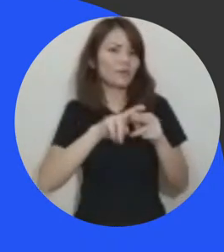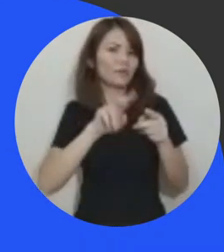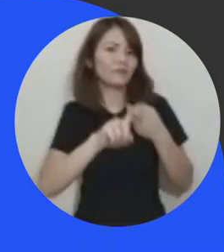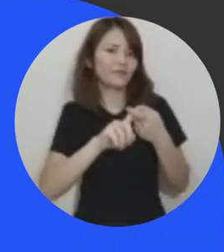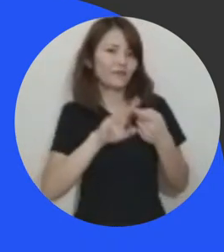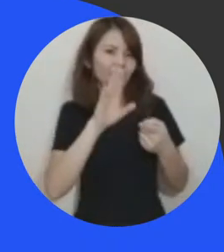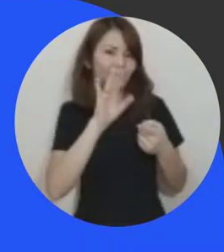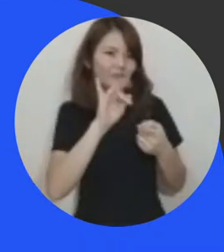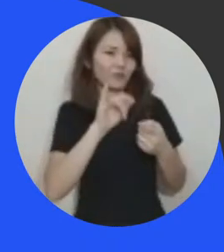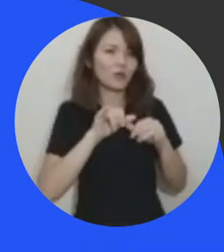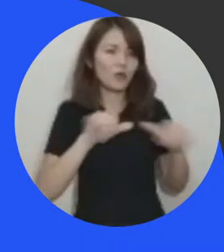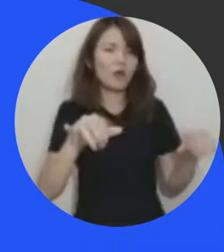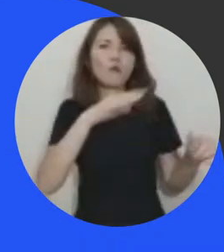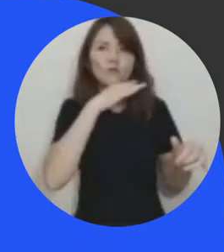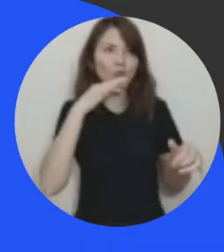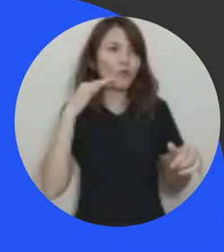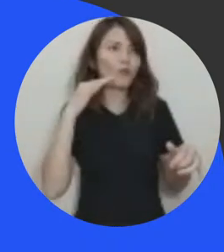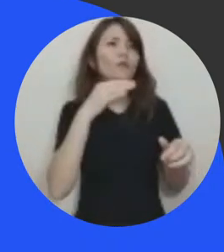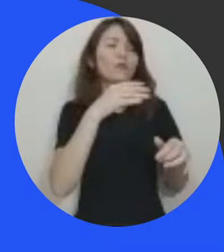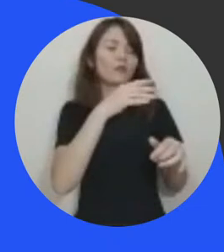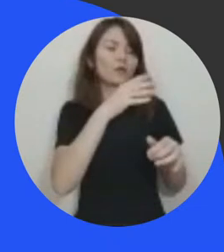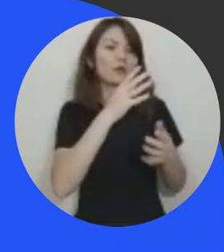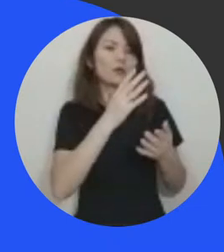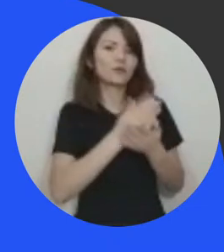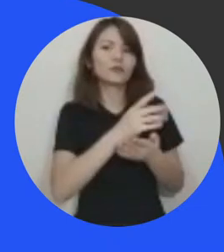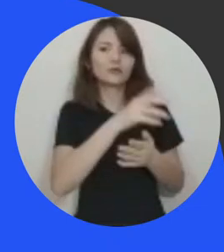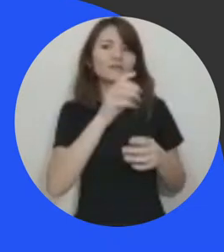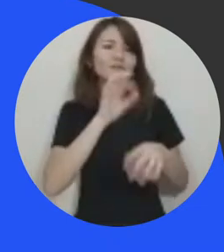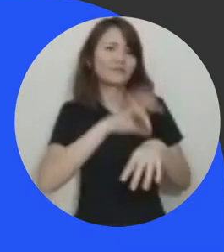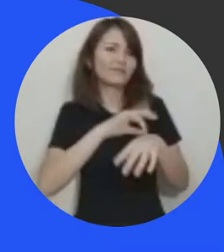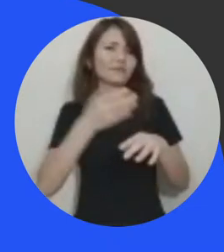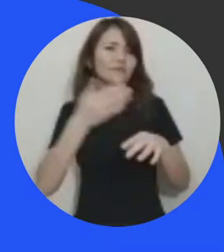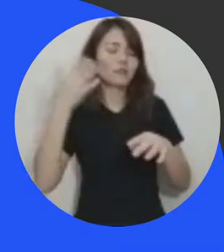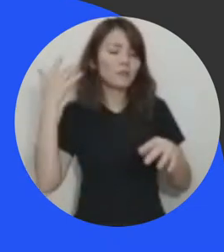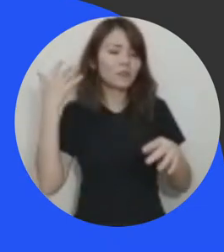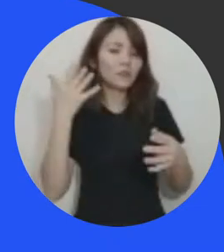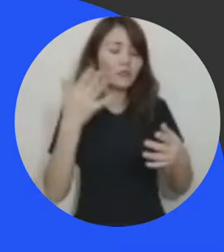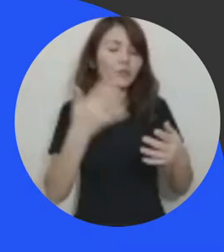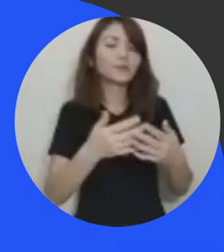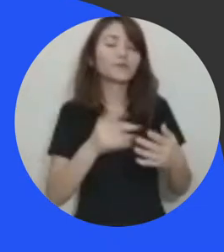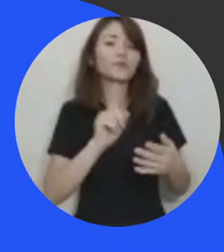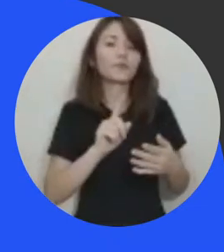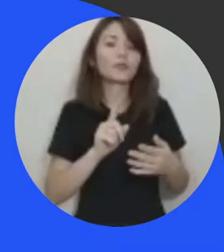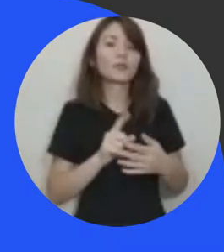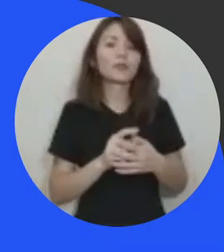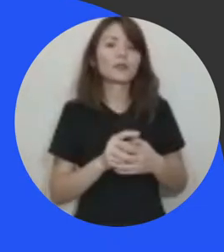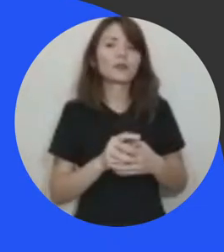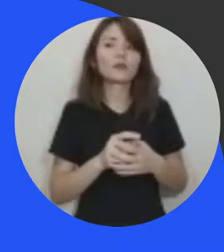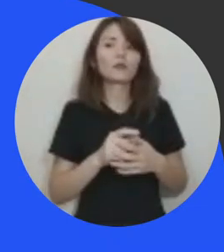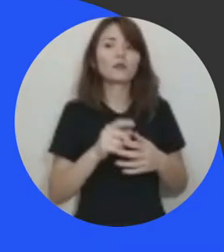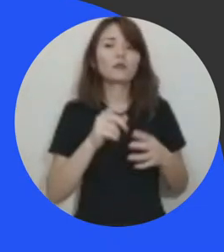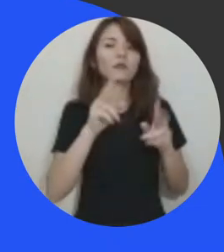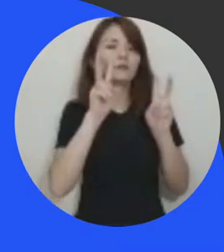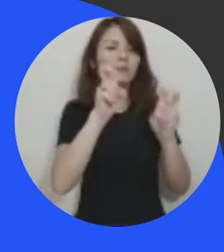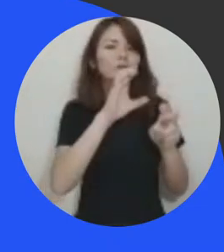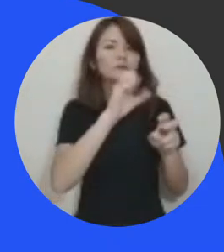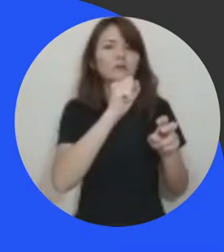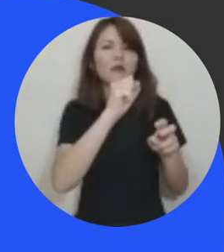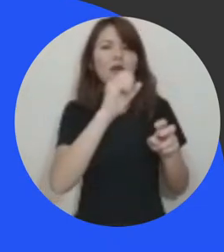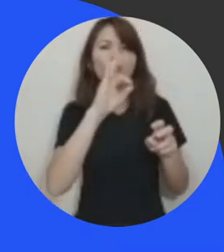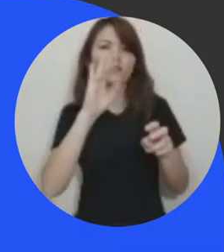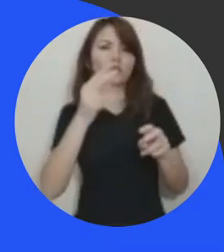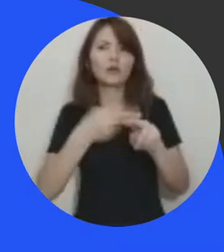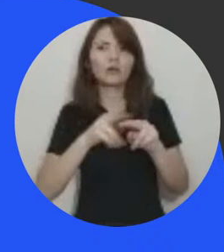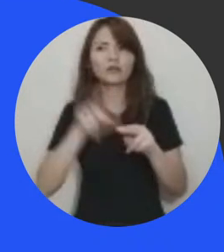relatively clear that SARS-CoV-2 is not man-made. Also, I'm going to talk to you about